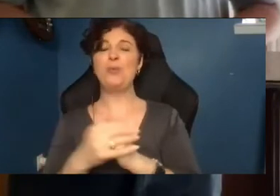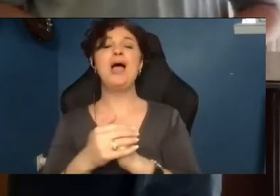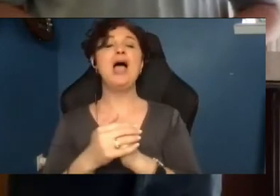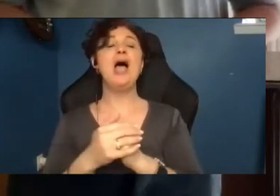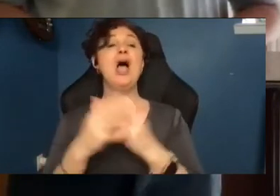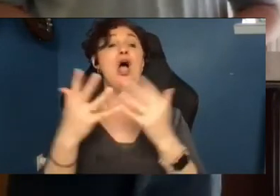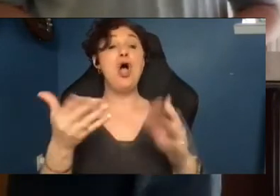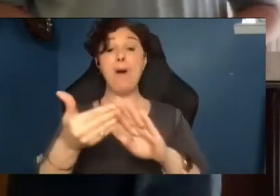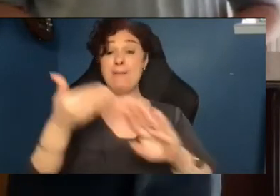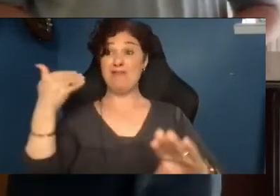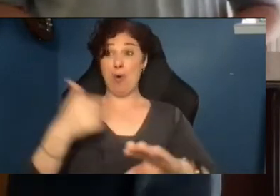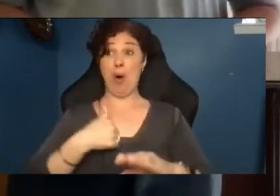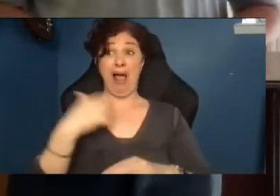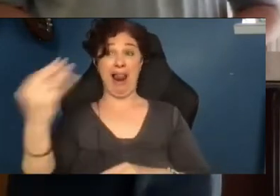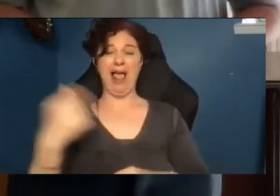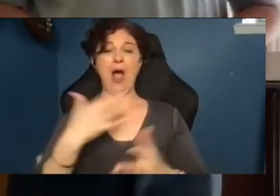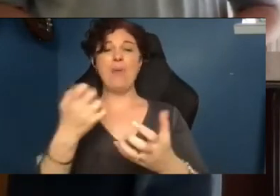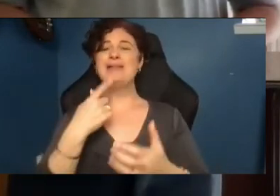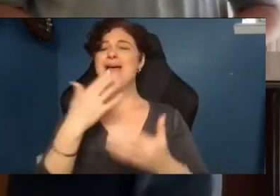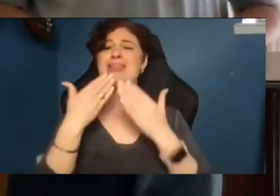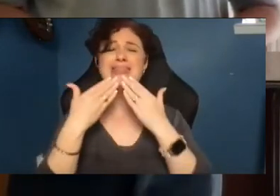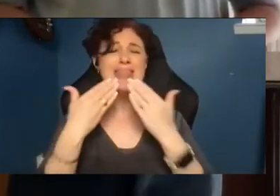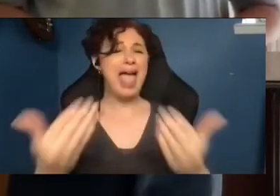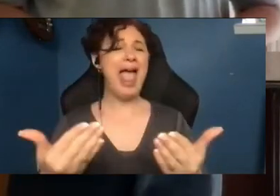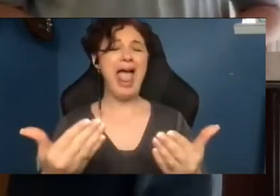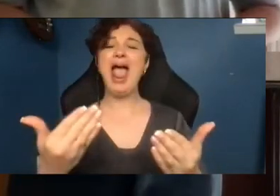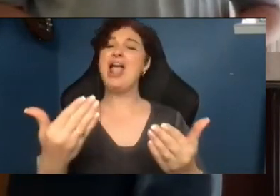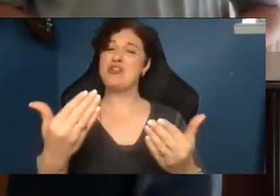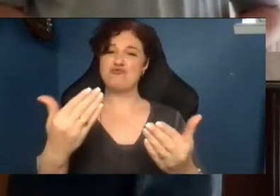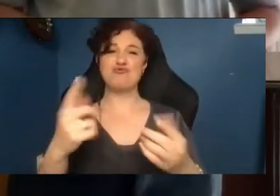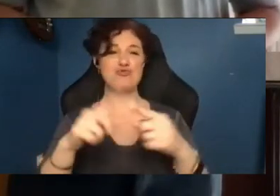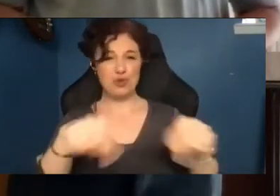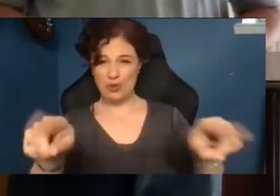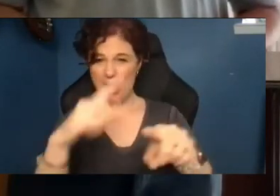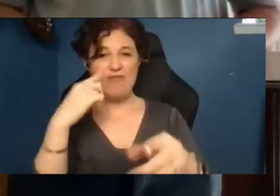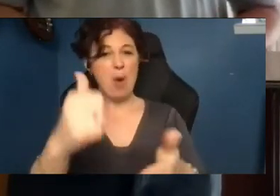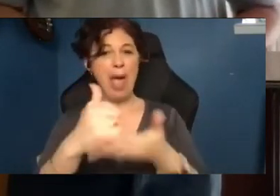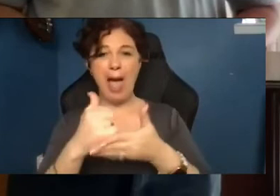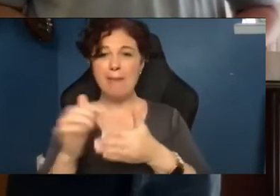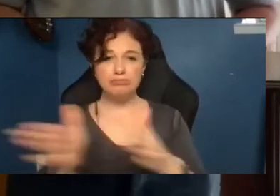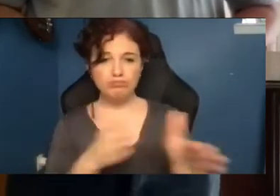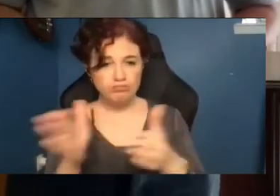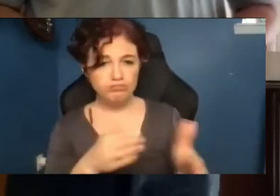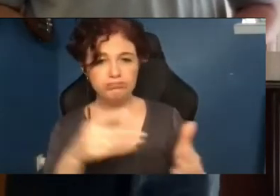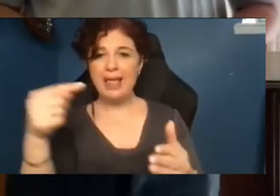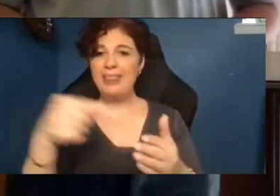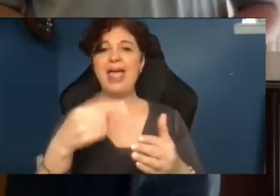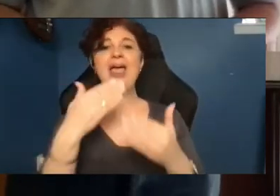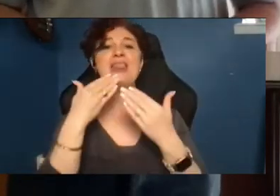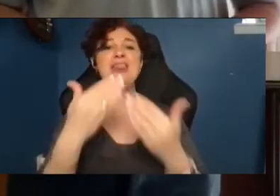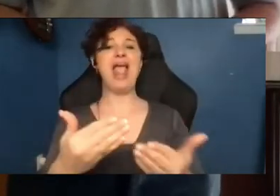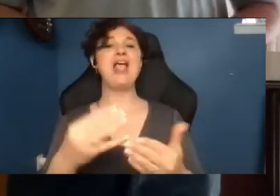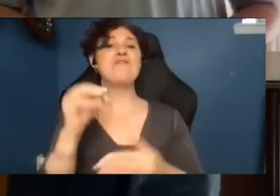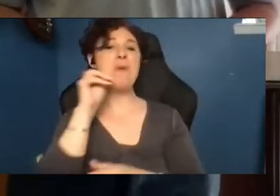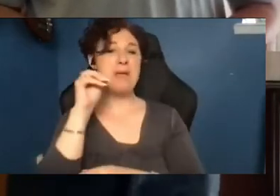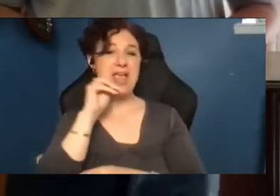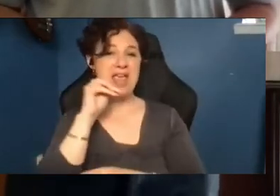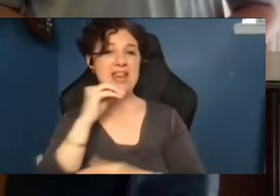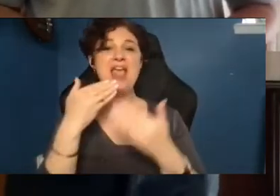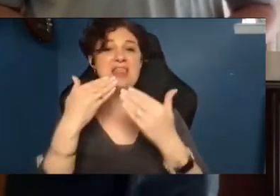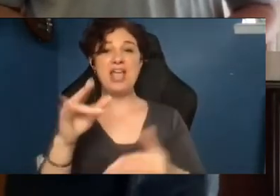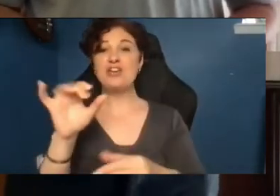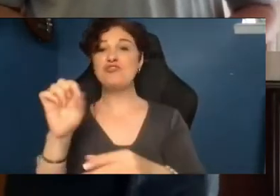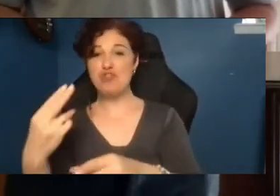So before I go, I want to say thank you to you guys for helping organize this. Thank you to Mandy, thank